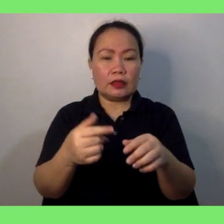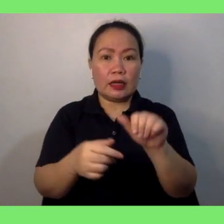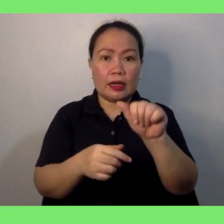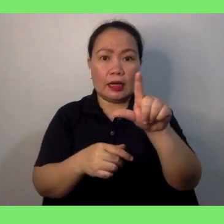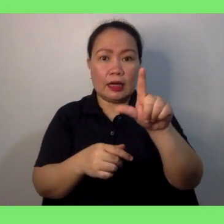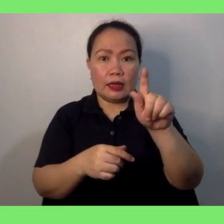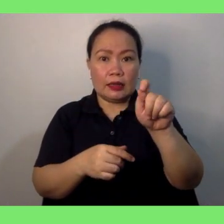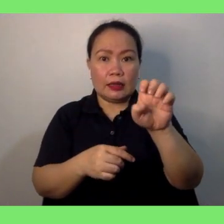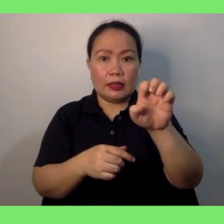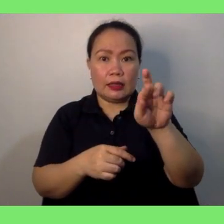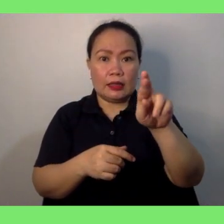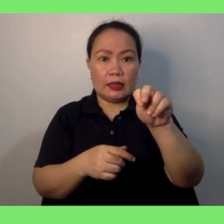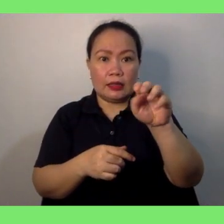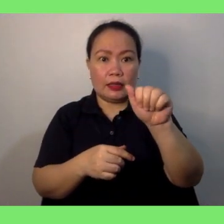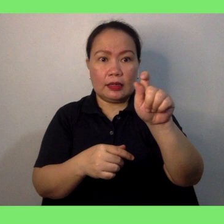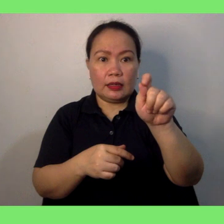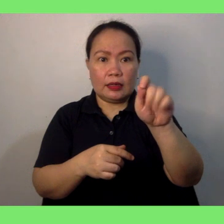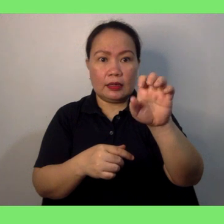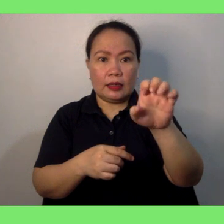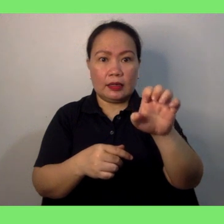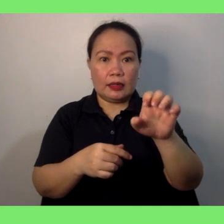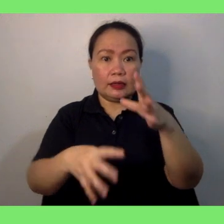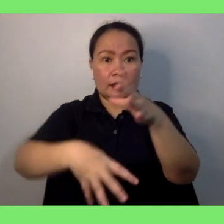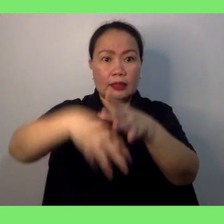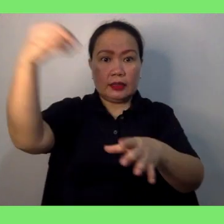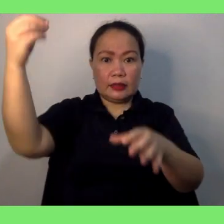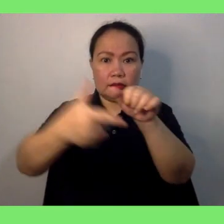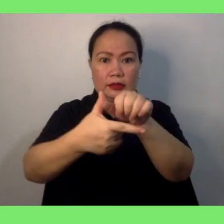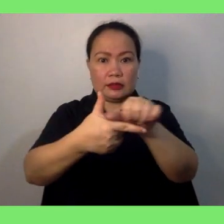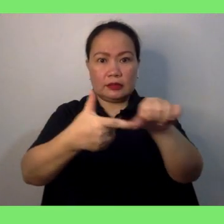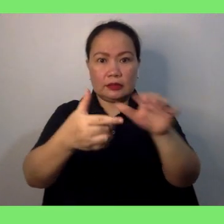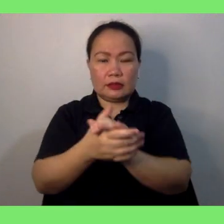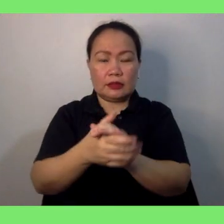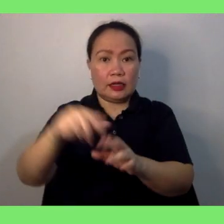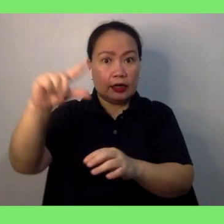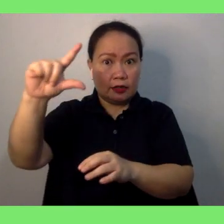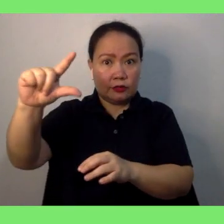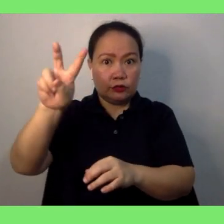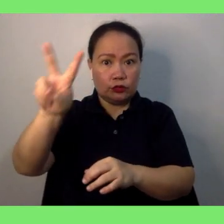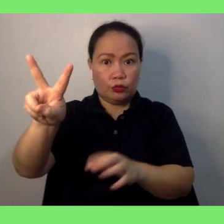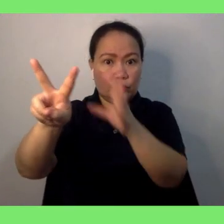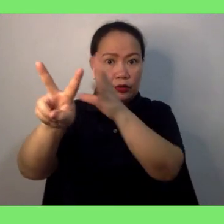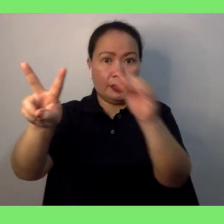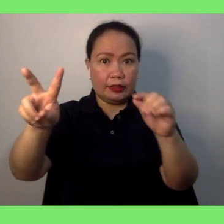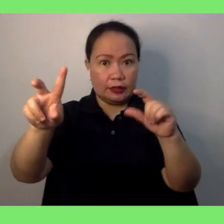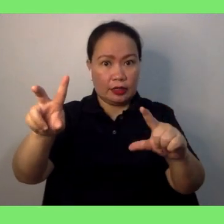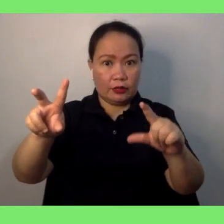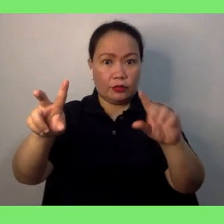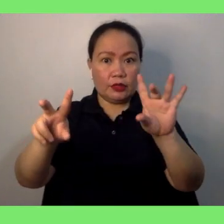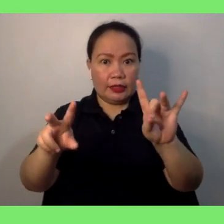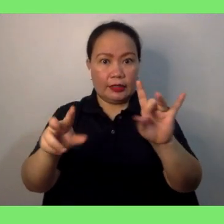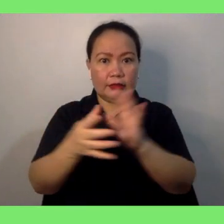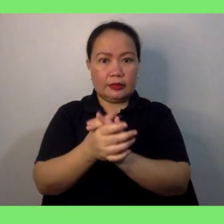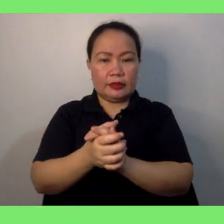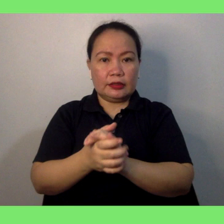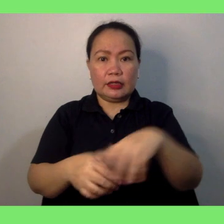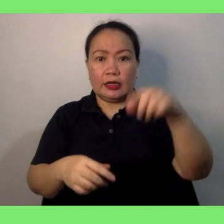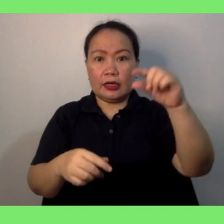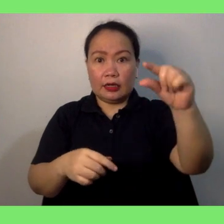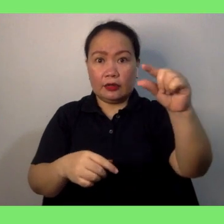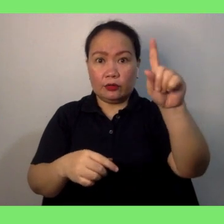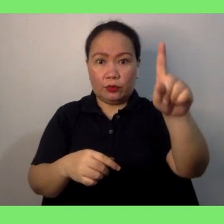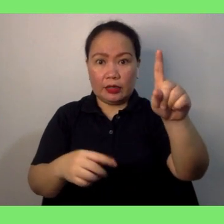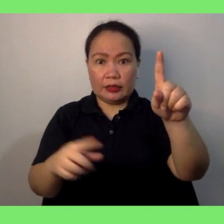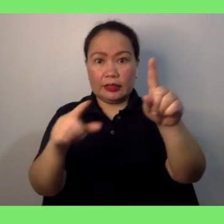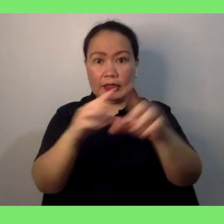na opposite sides. Okay? Opposite sides. So, angle 2 and angle 8. And then angle 1 and angle